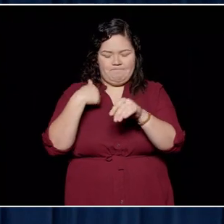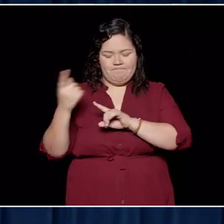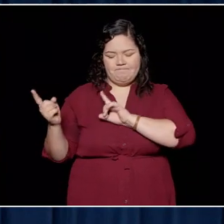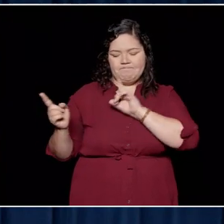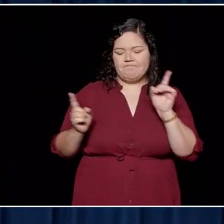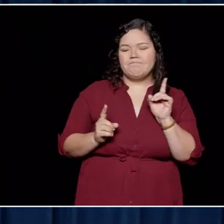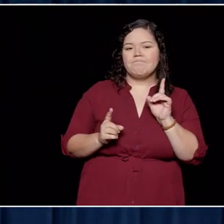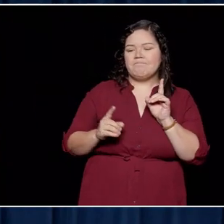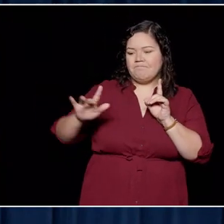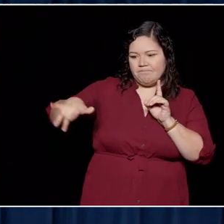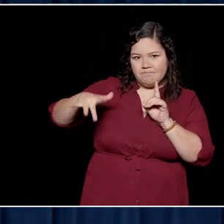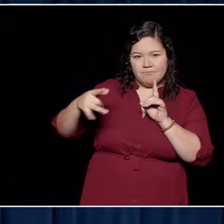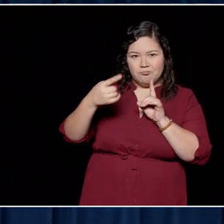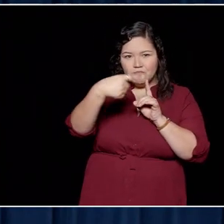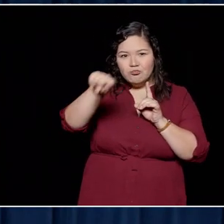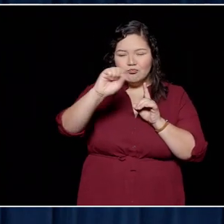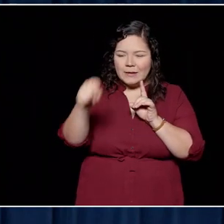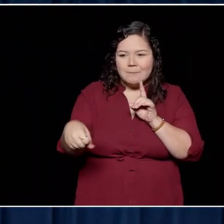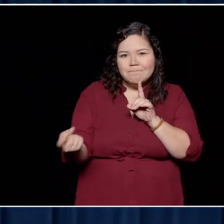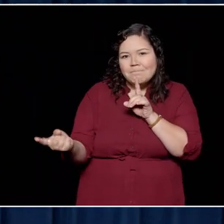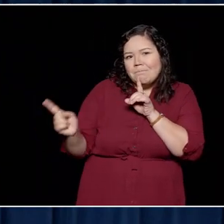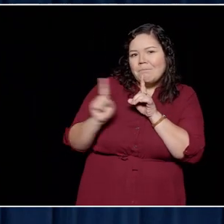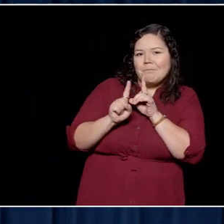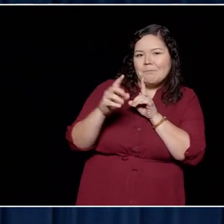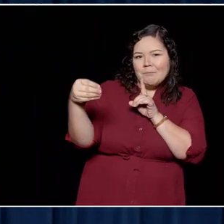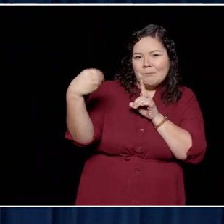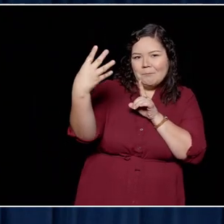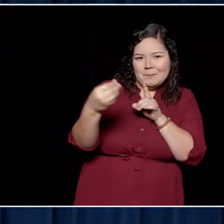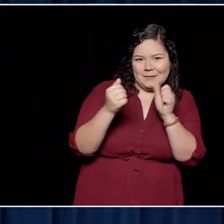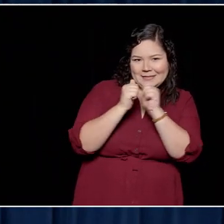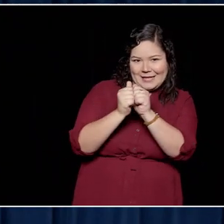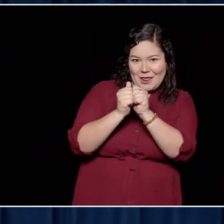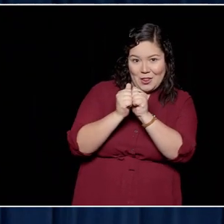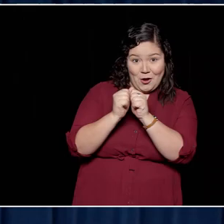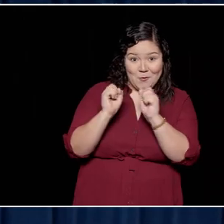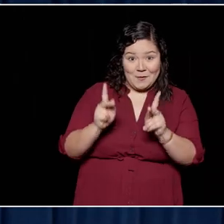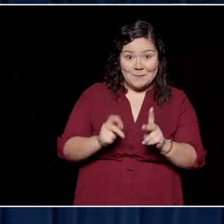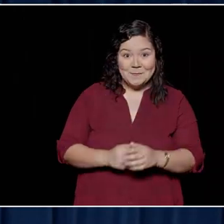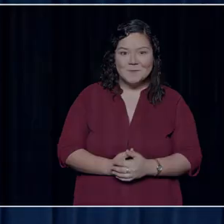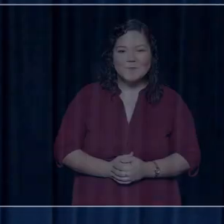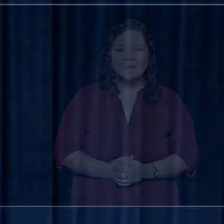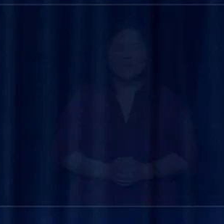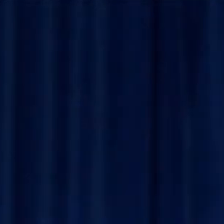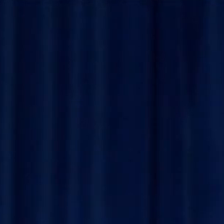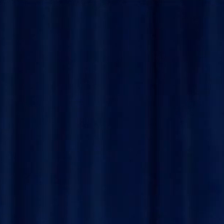right, to the left of your screen, and we'll get that one more photo up.